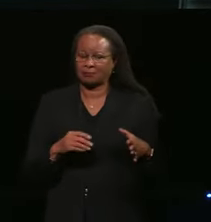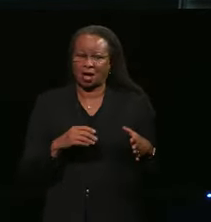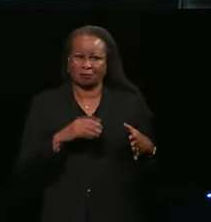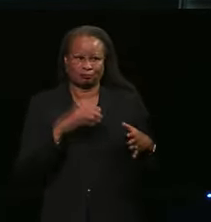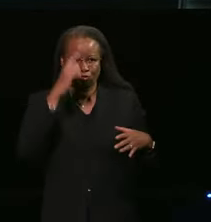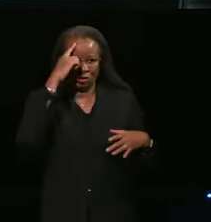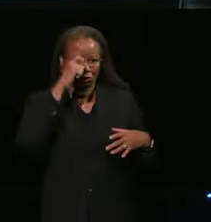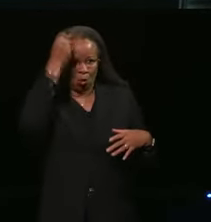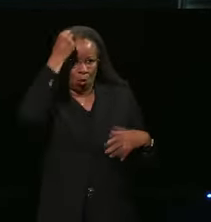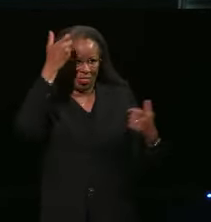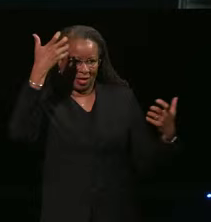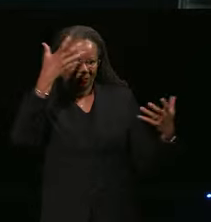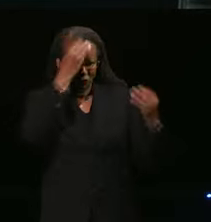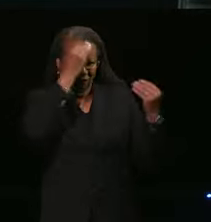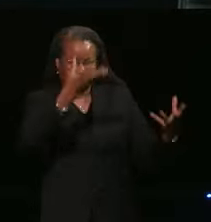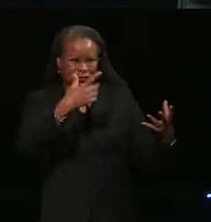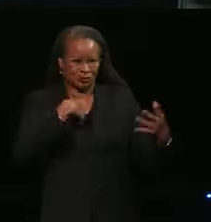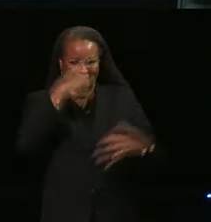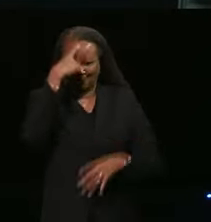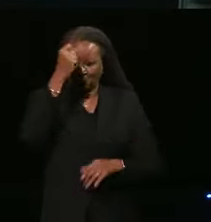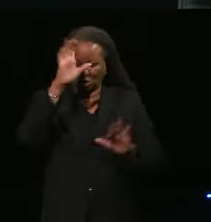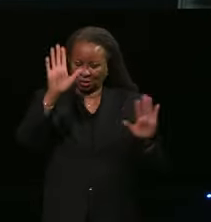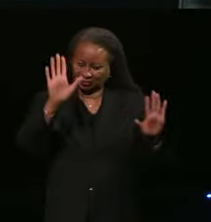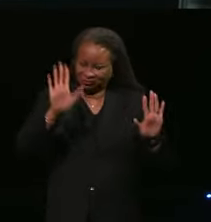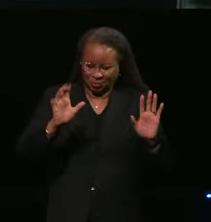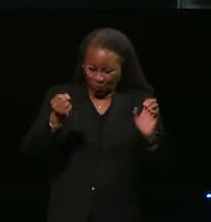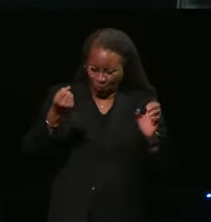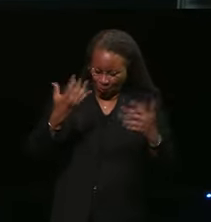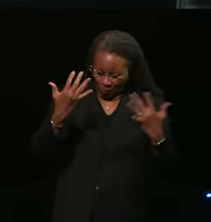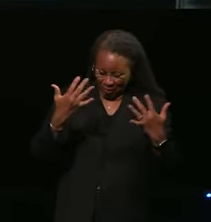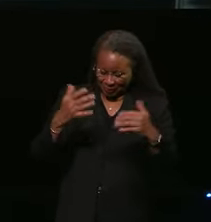so sorry. My memory.